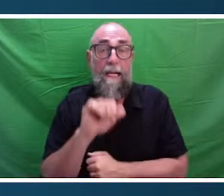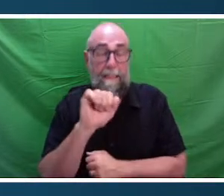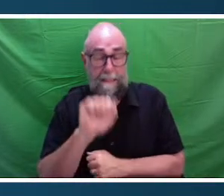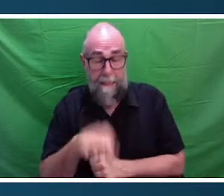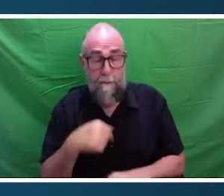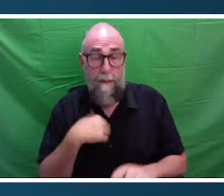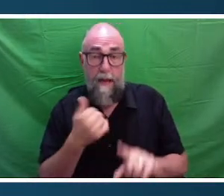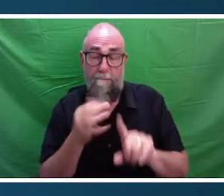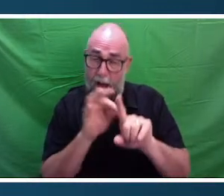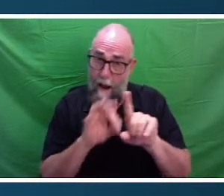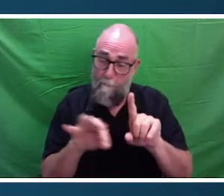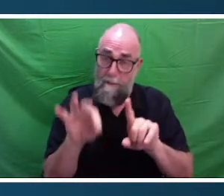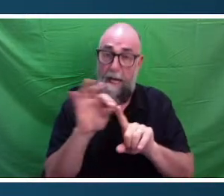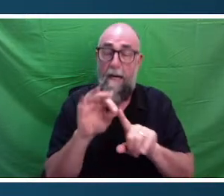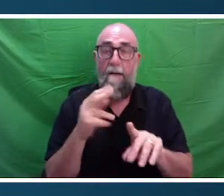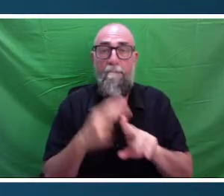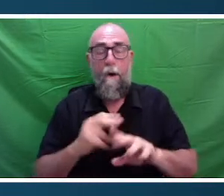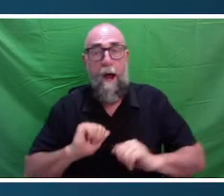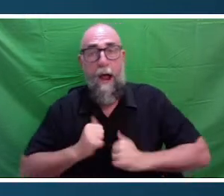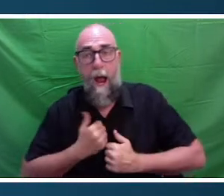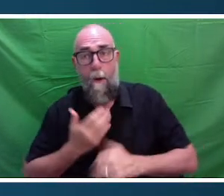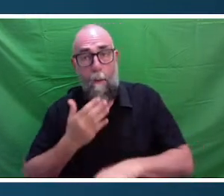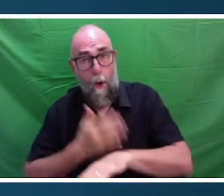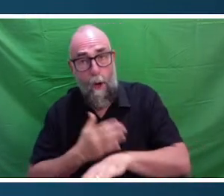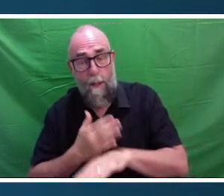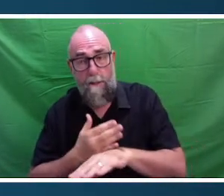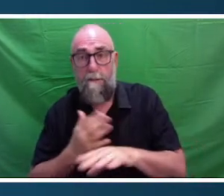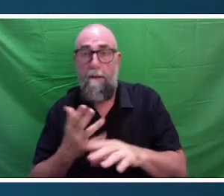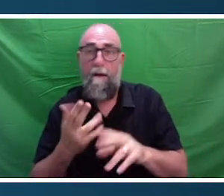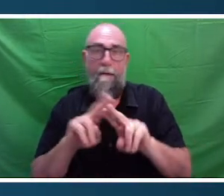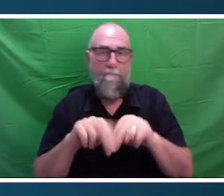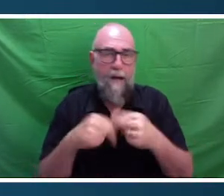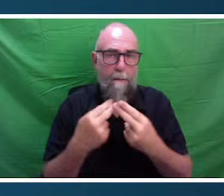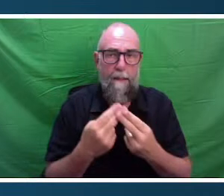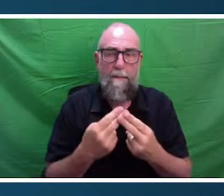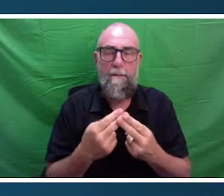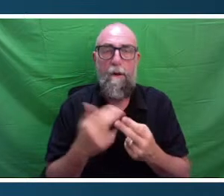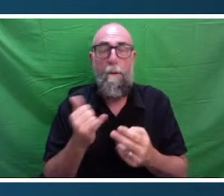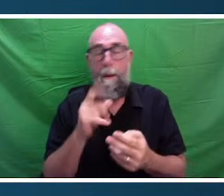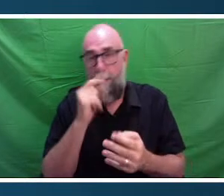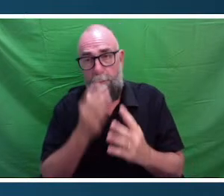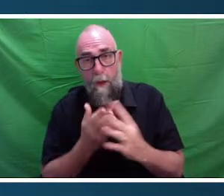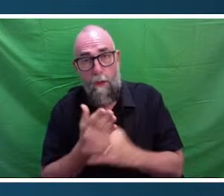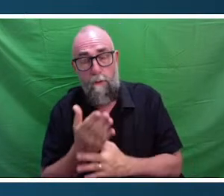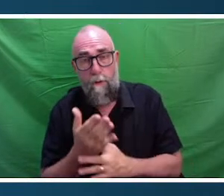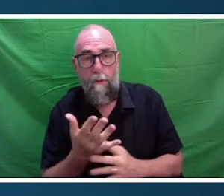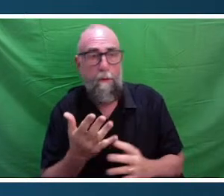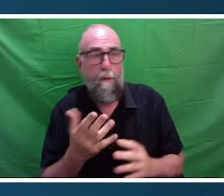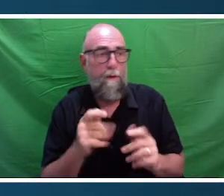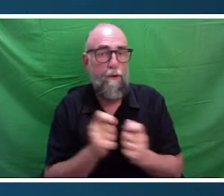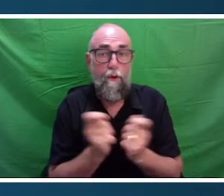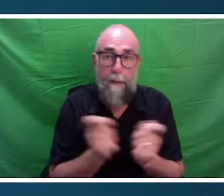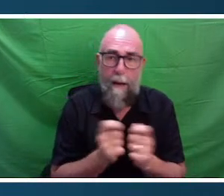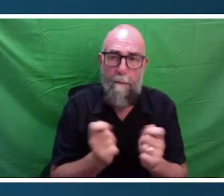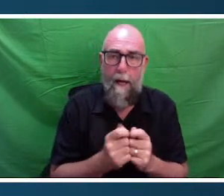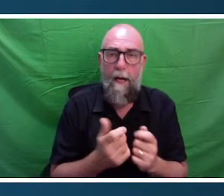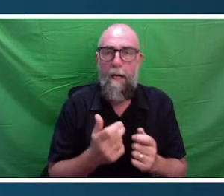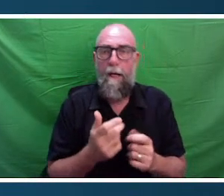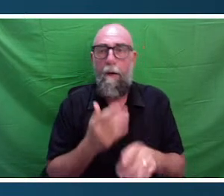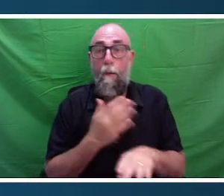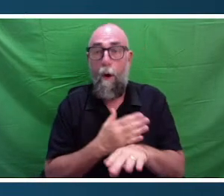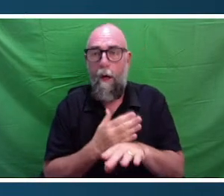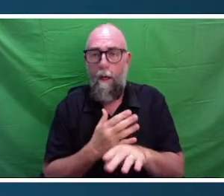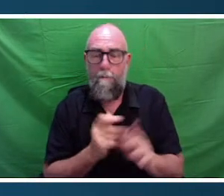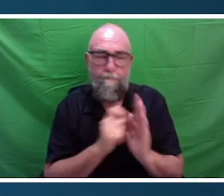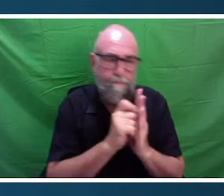workers and their families. Most of what we hear will be mediated through journalists or through problems that have been raised with the High Commissioners